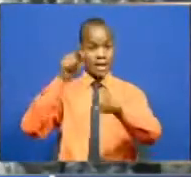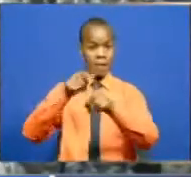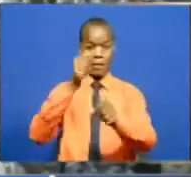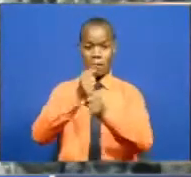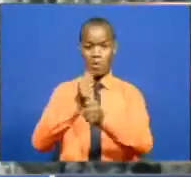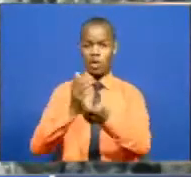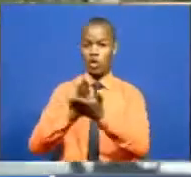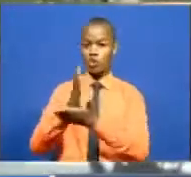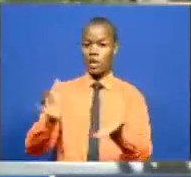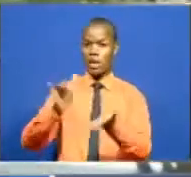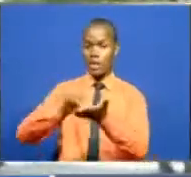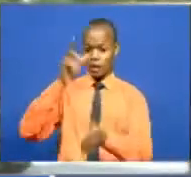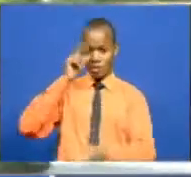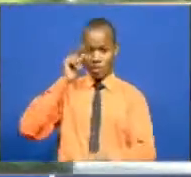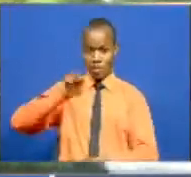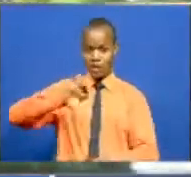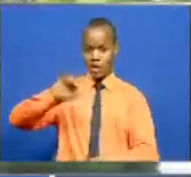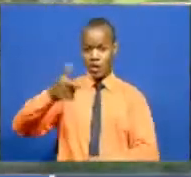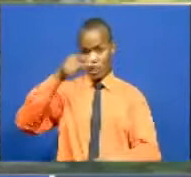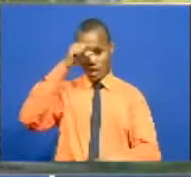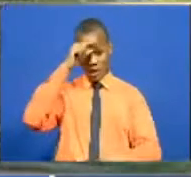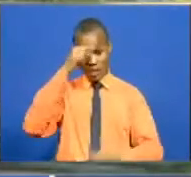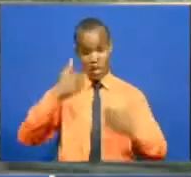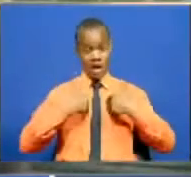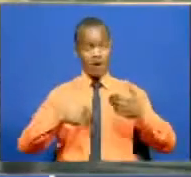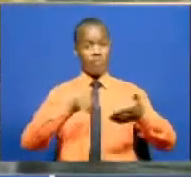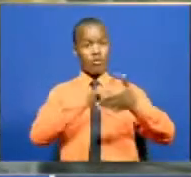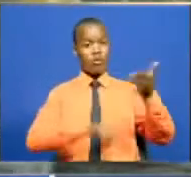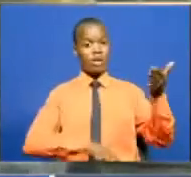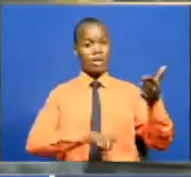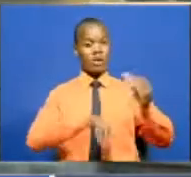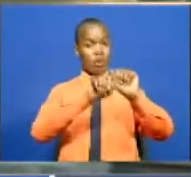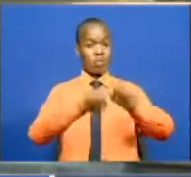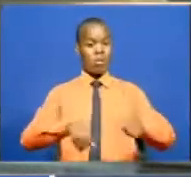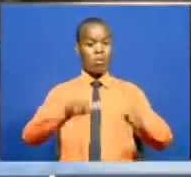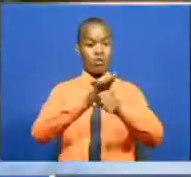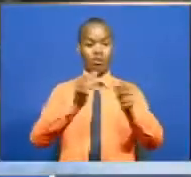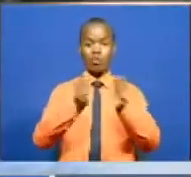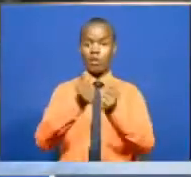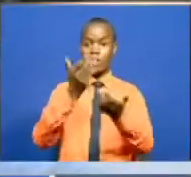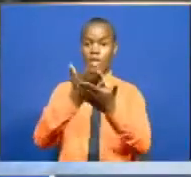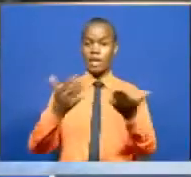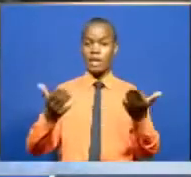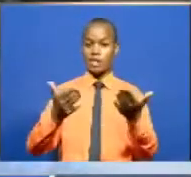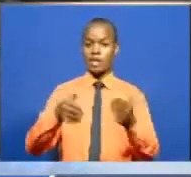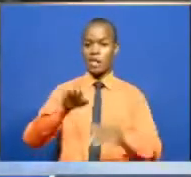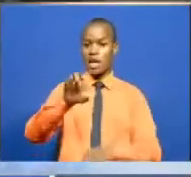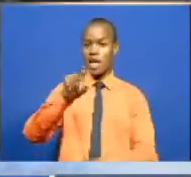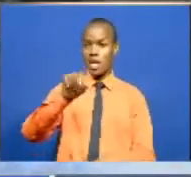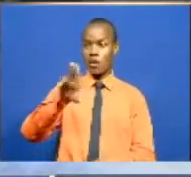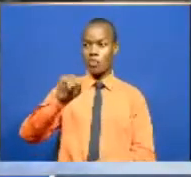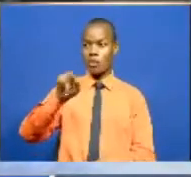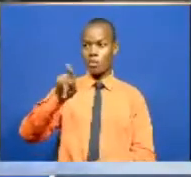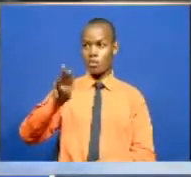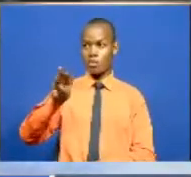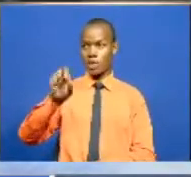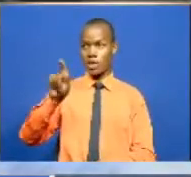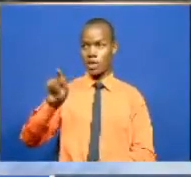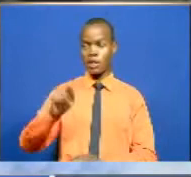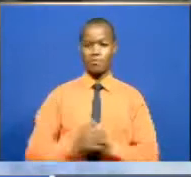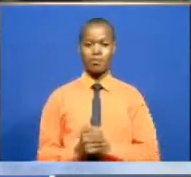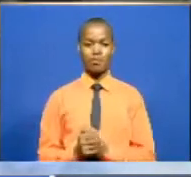Mombasa County Government in equipping the Coast General Teaching and Referral Hospital. And we will still be